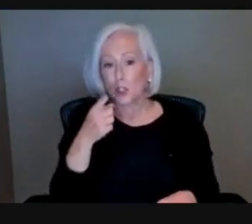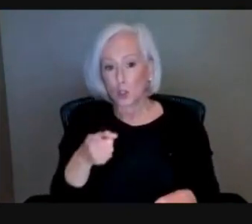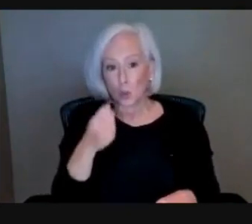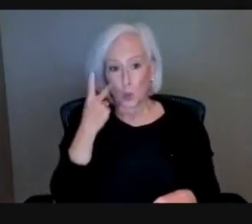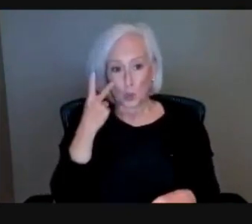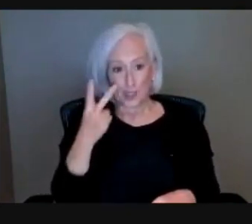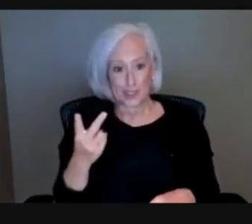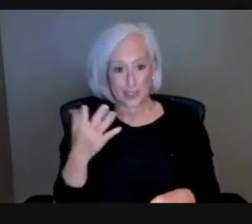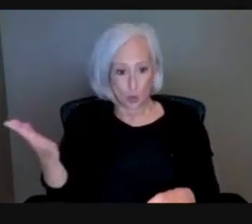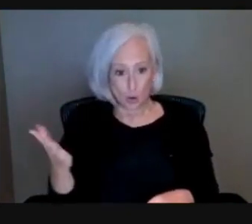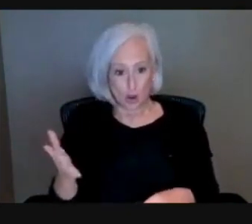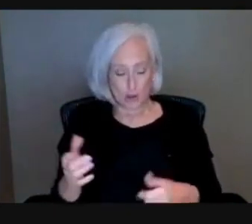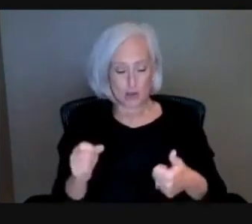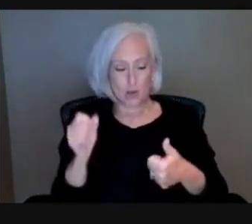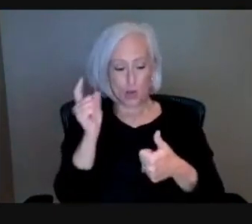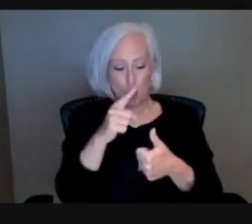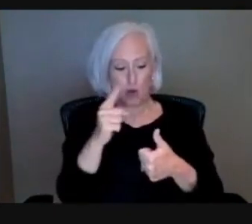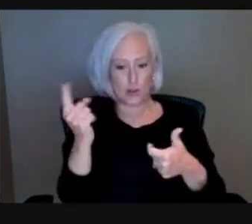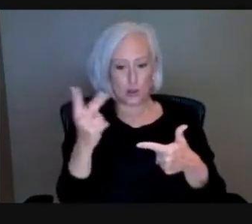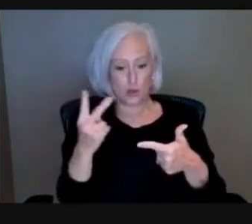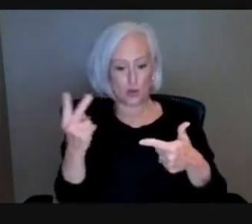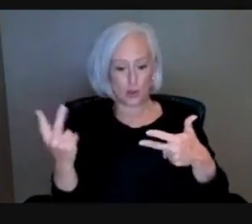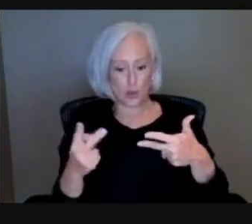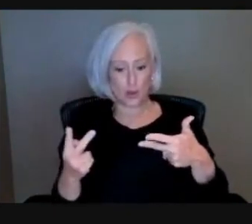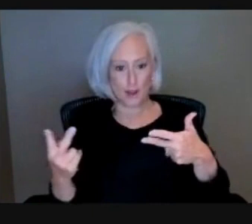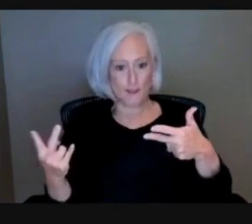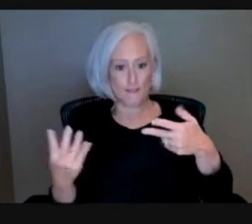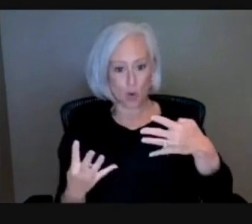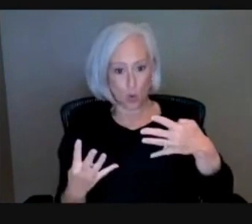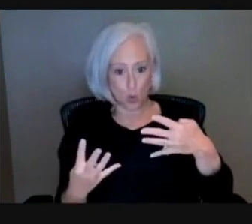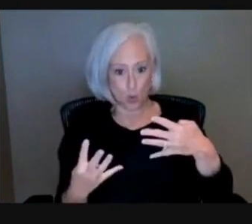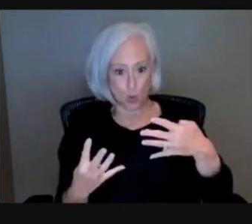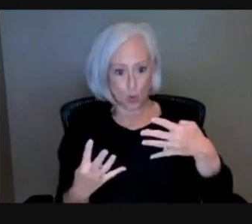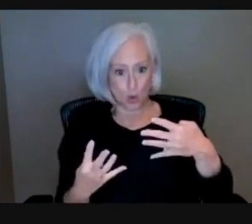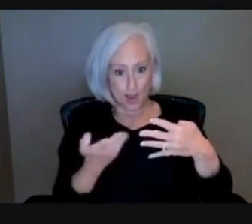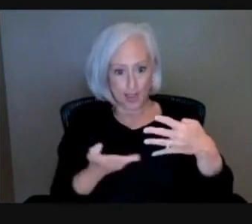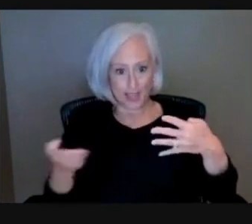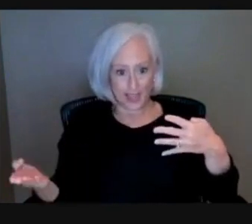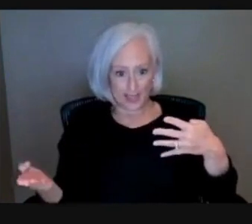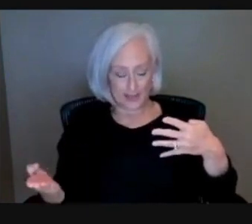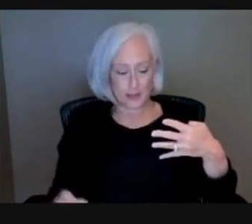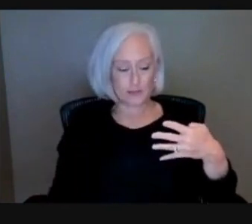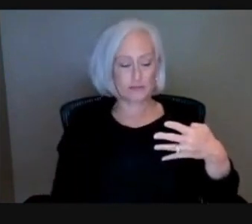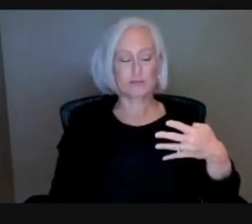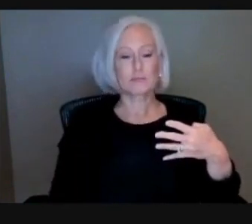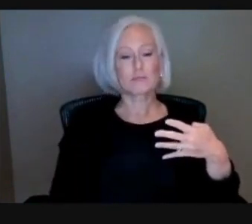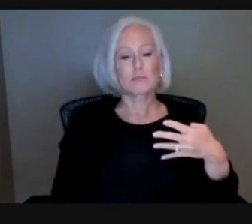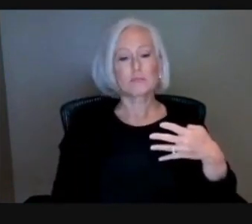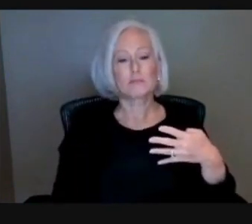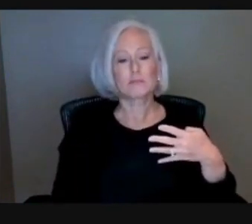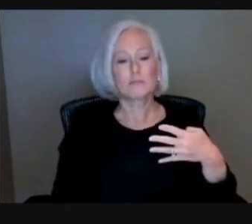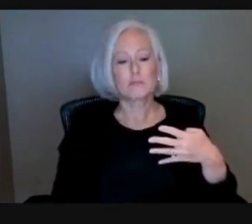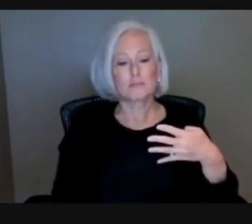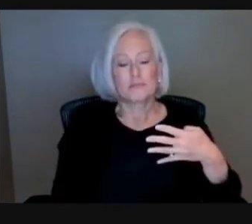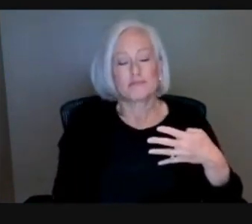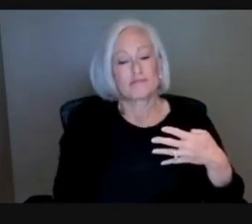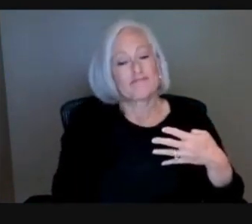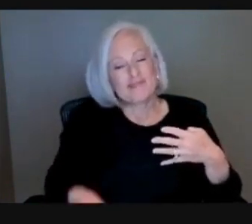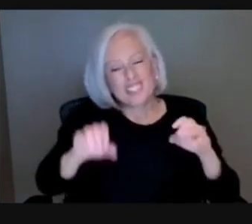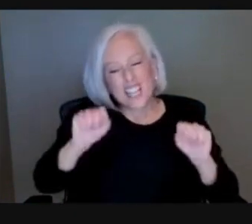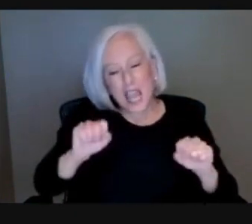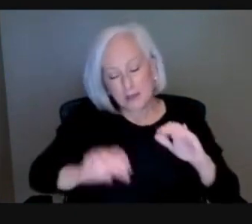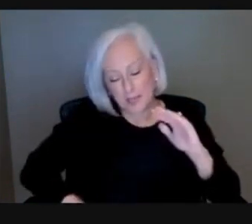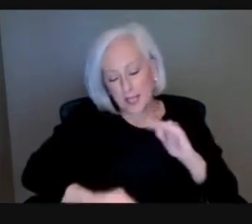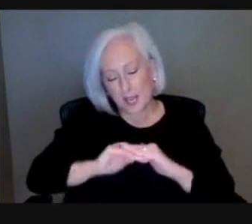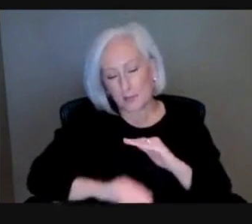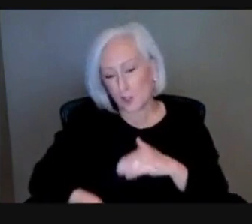1, 2, 3, 4, only 4 things that are listed on here. But there are actually up to five things that you will